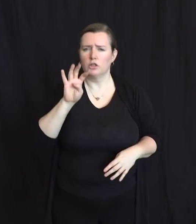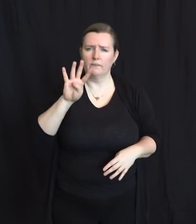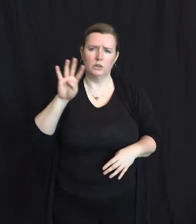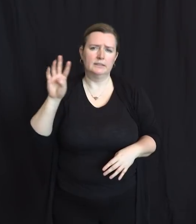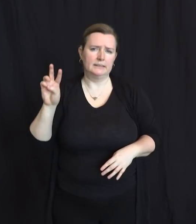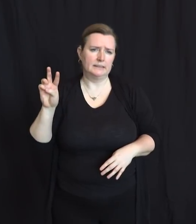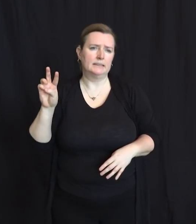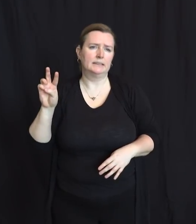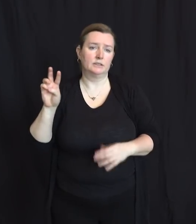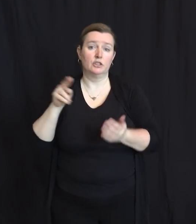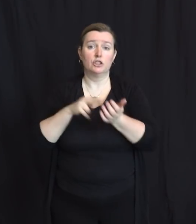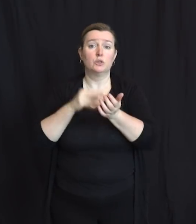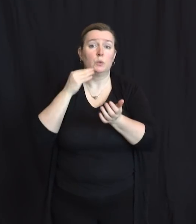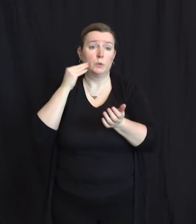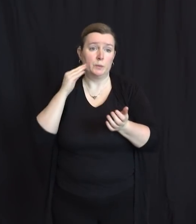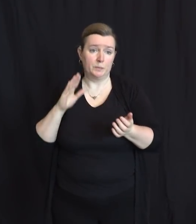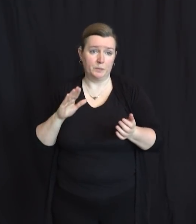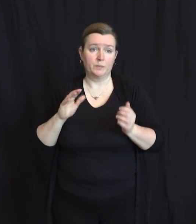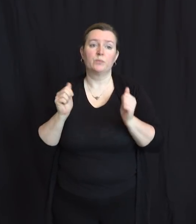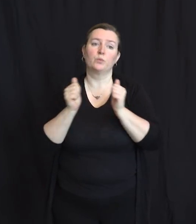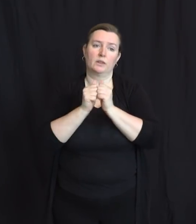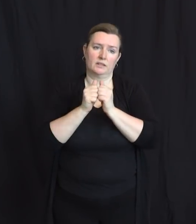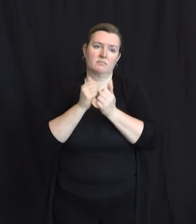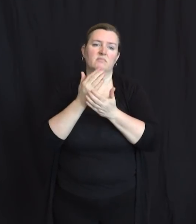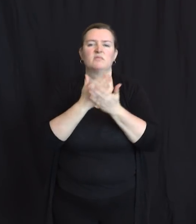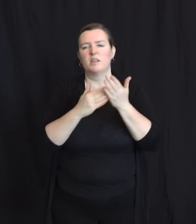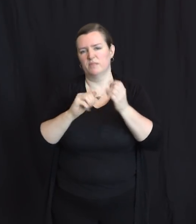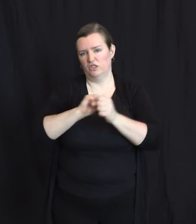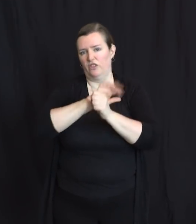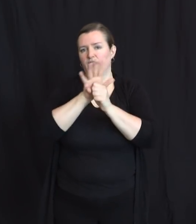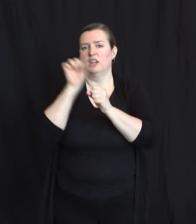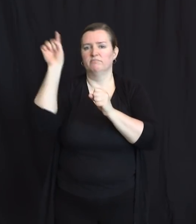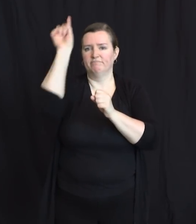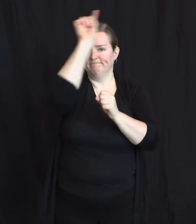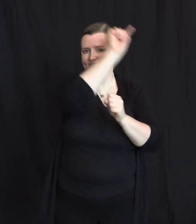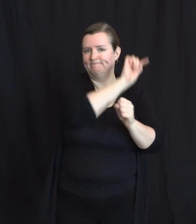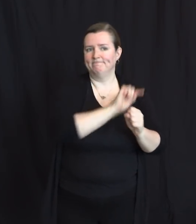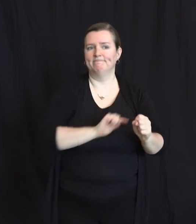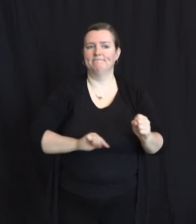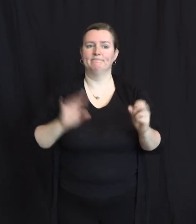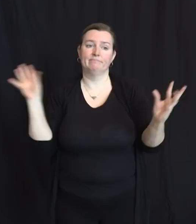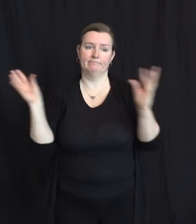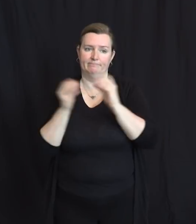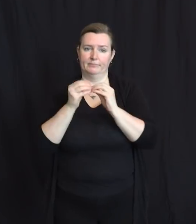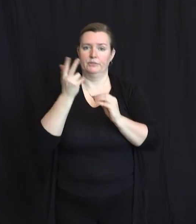that are reporting COVID-19 cases for a total of